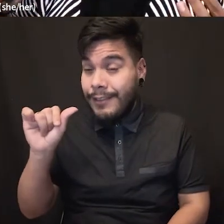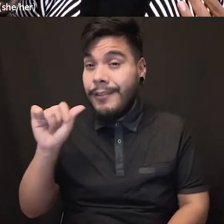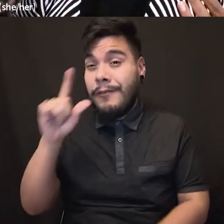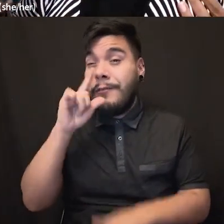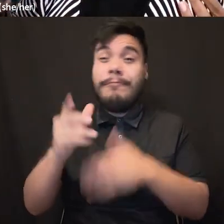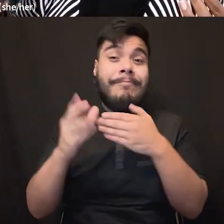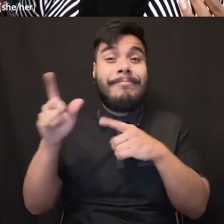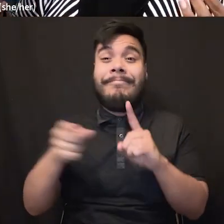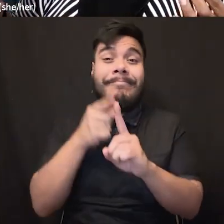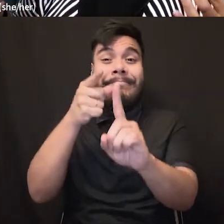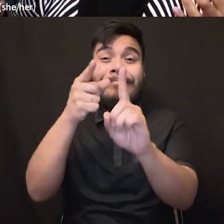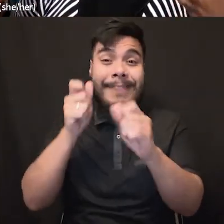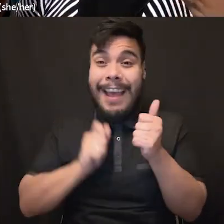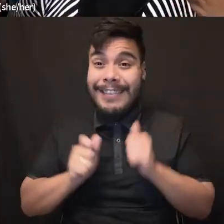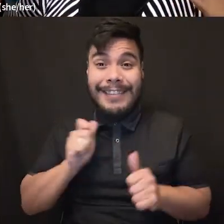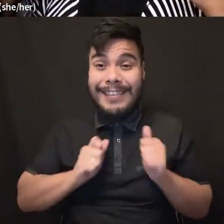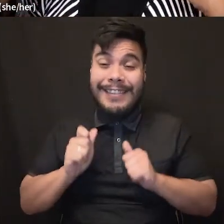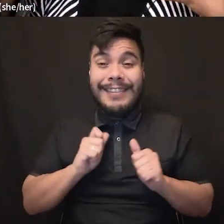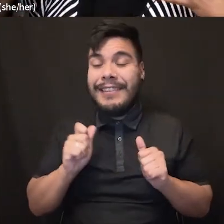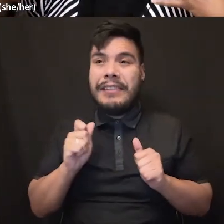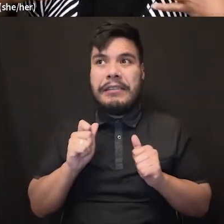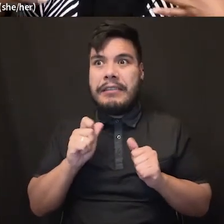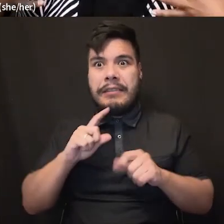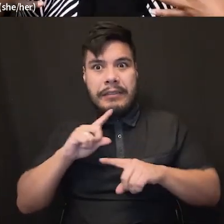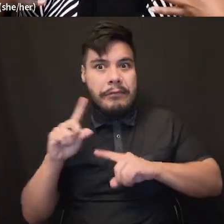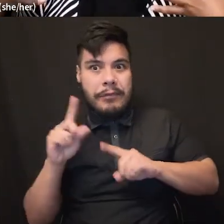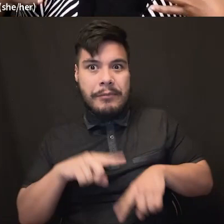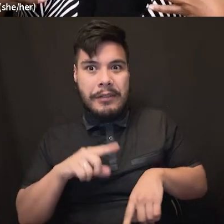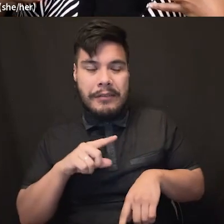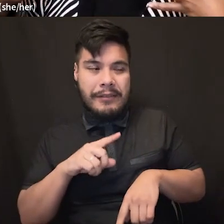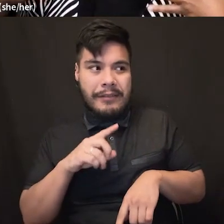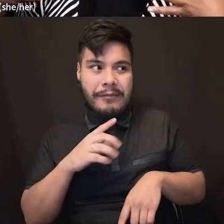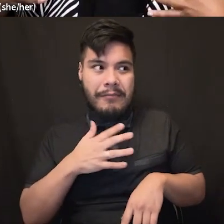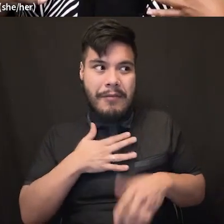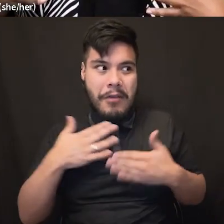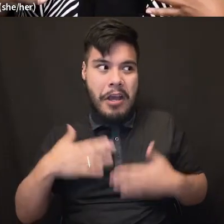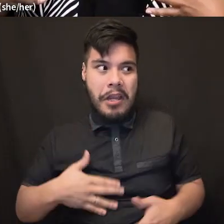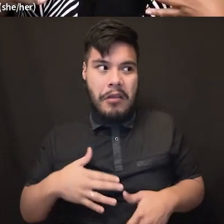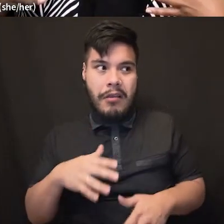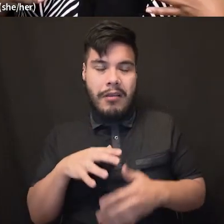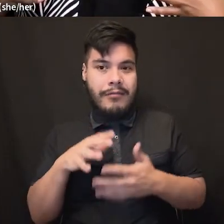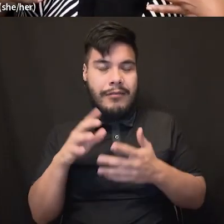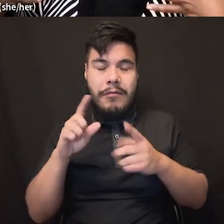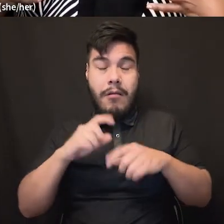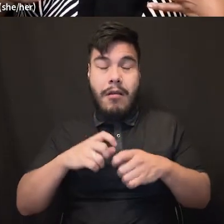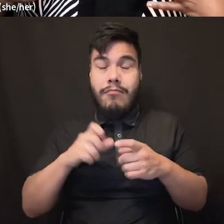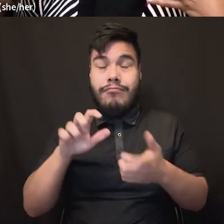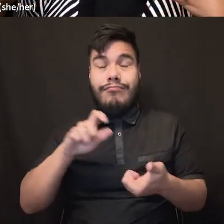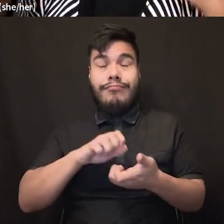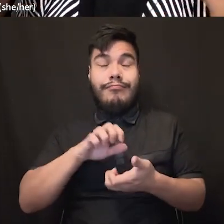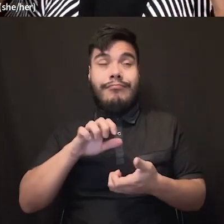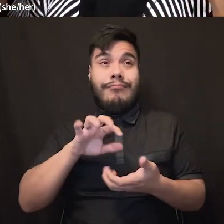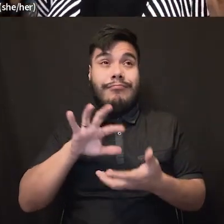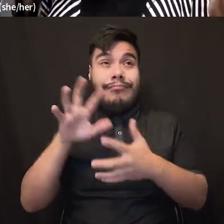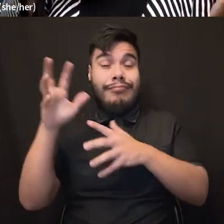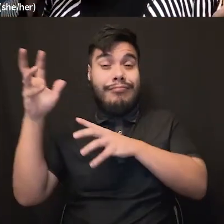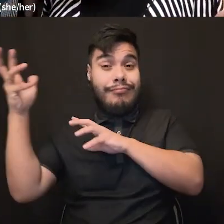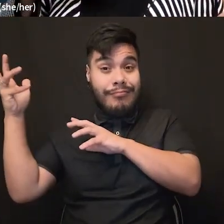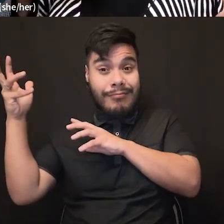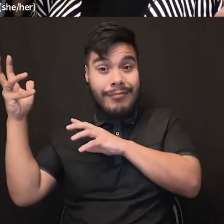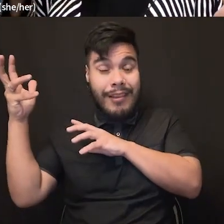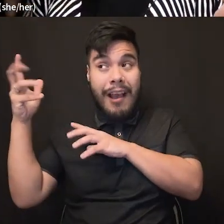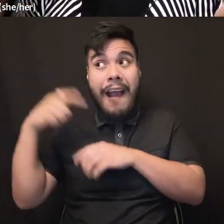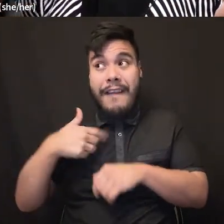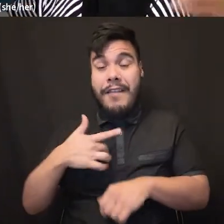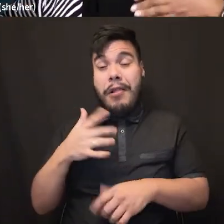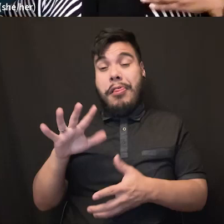acting, the reaction to my body was so dramatic that it knocked me off my